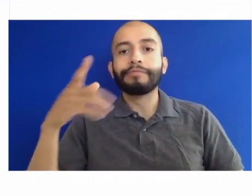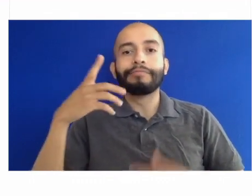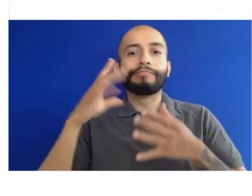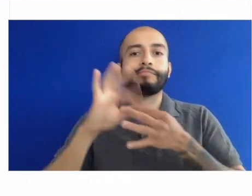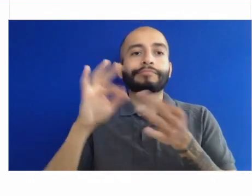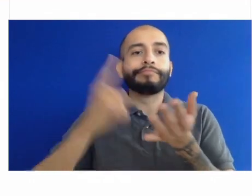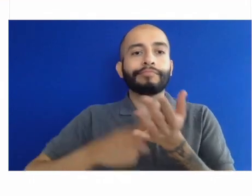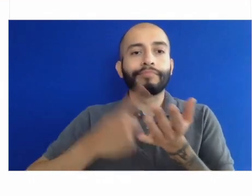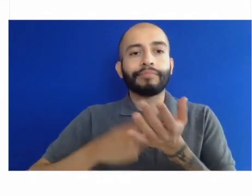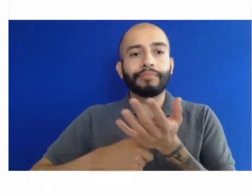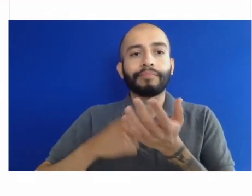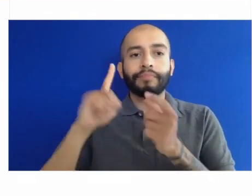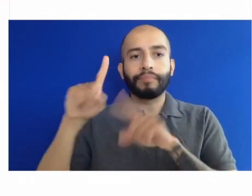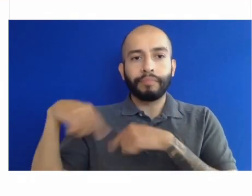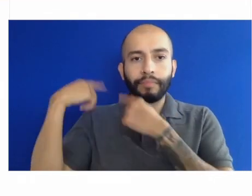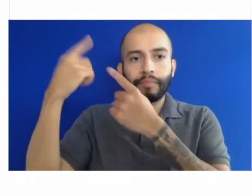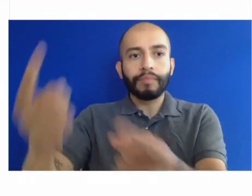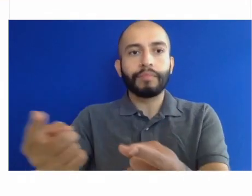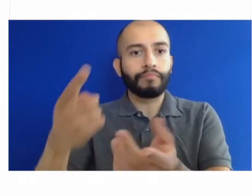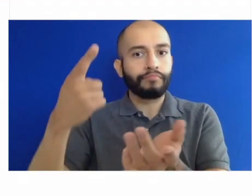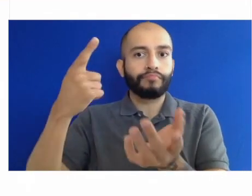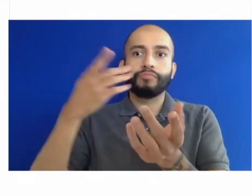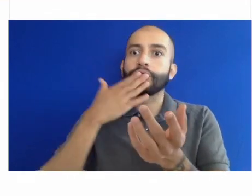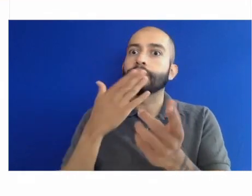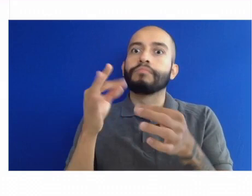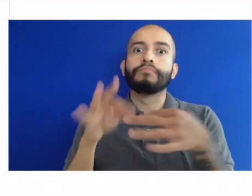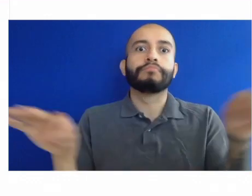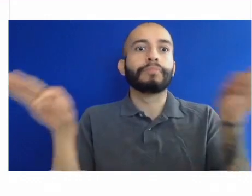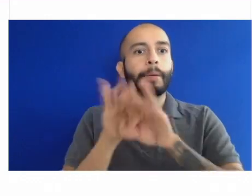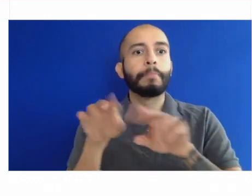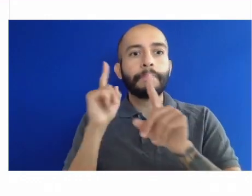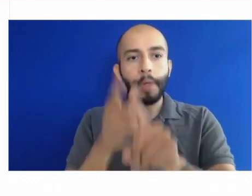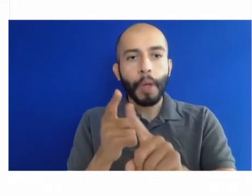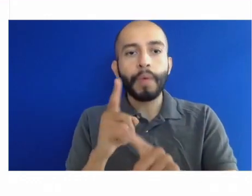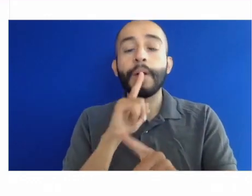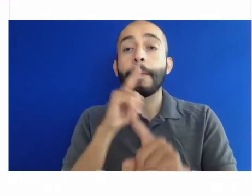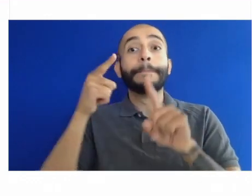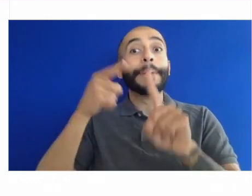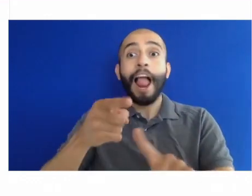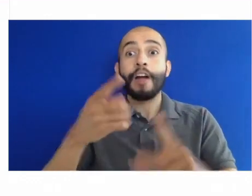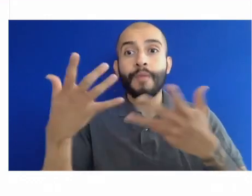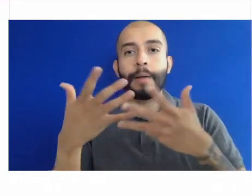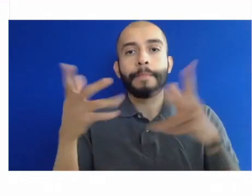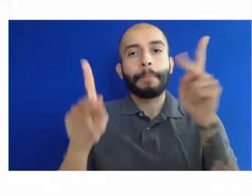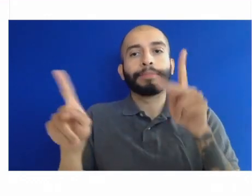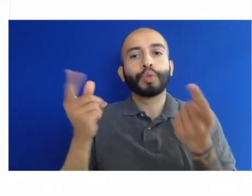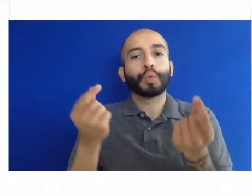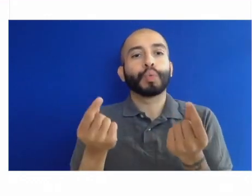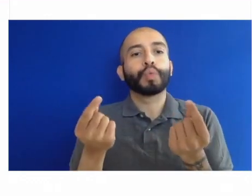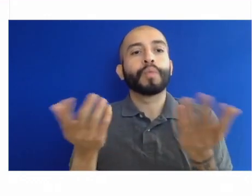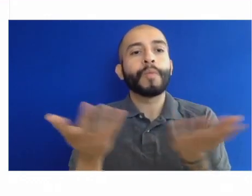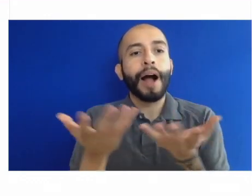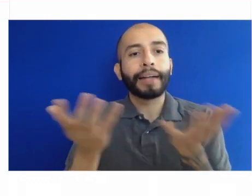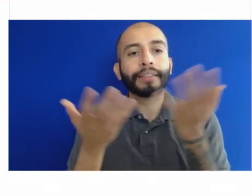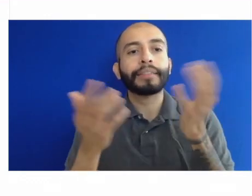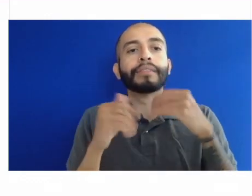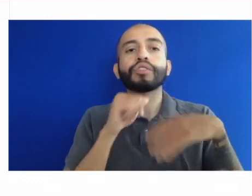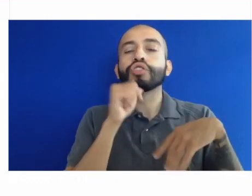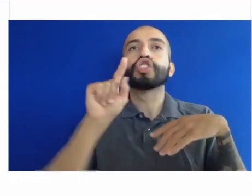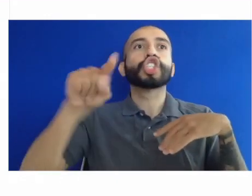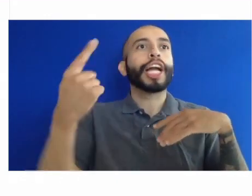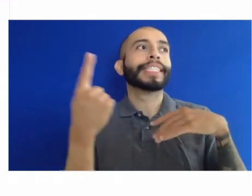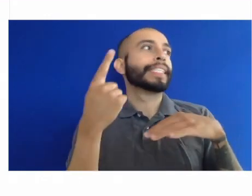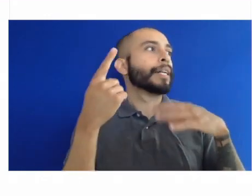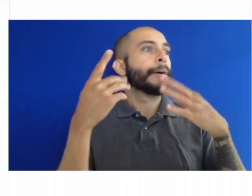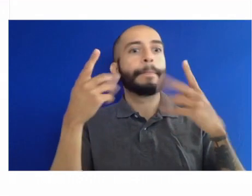mentioned it's about what people do, right? And it's not just can we create a techno solution? Can we